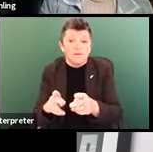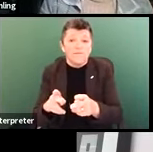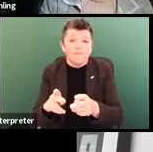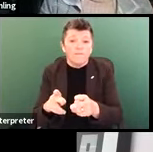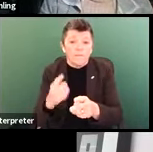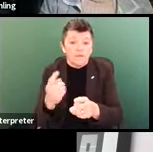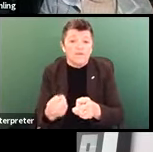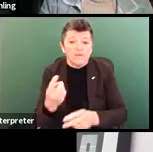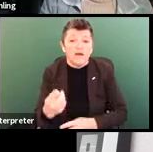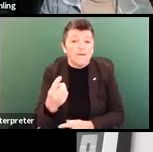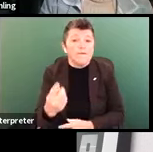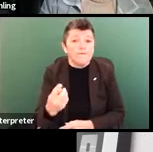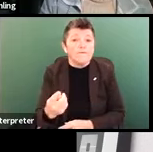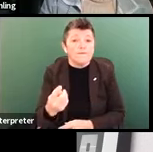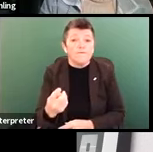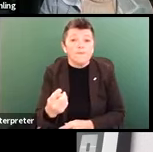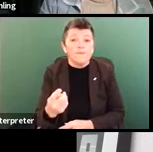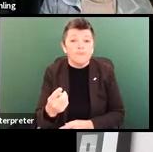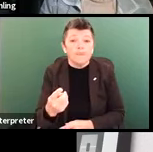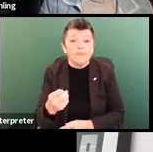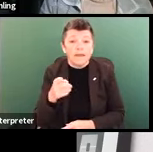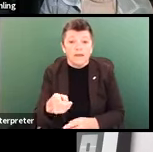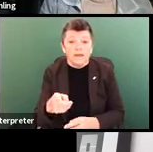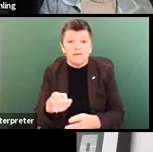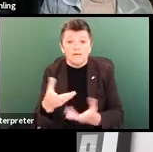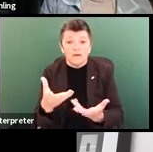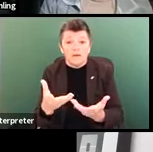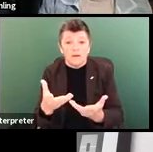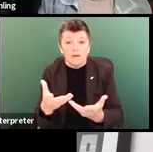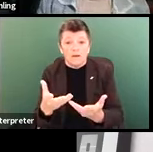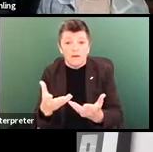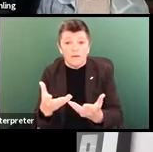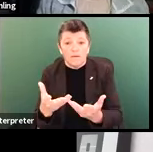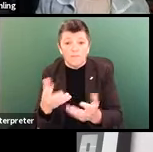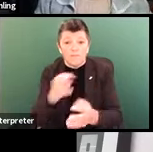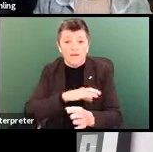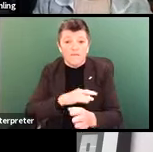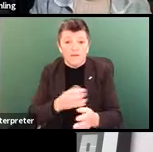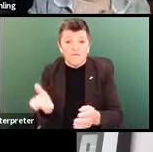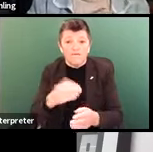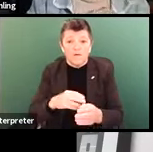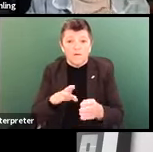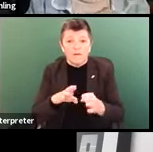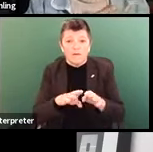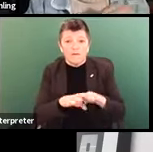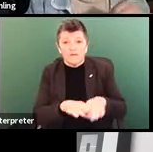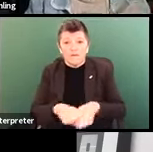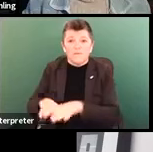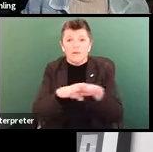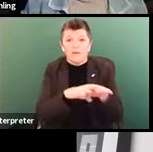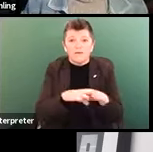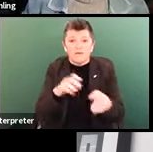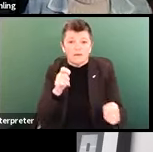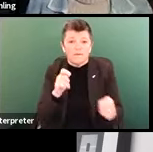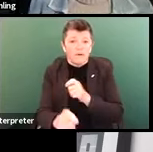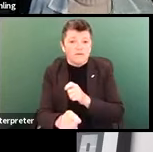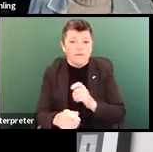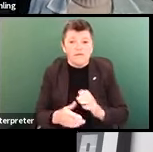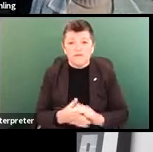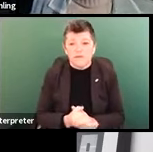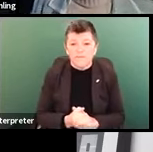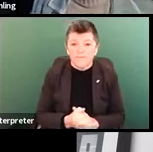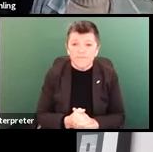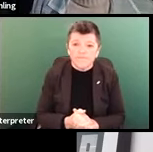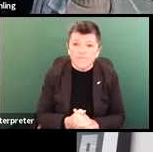itself is an outcome of a democratic process. Thank you. Chunling, do you want to speak